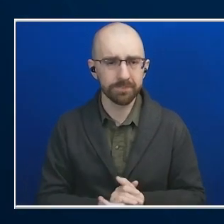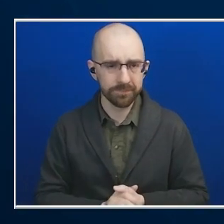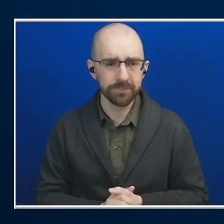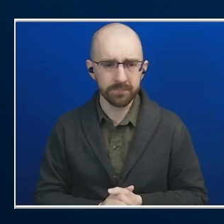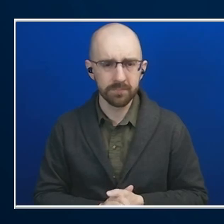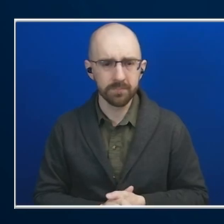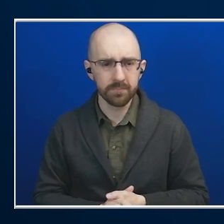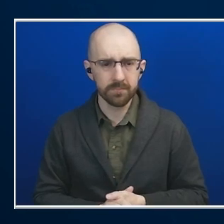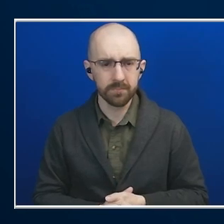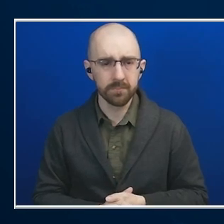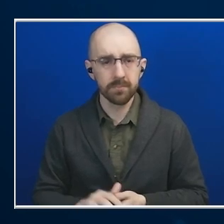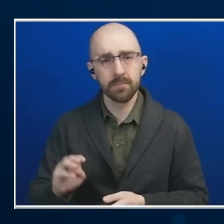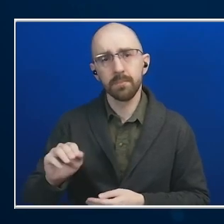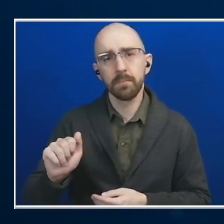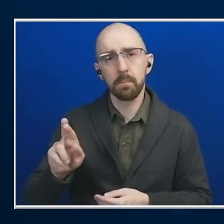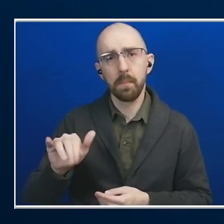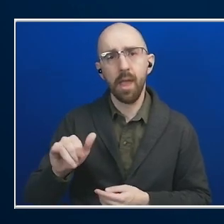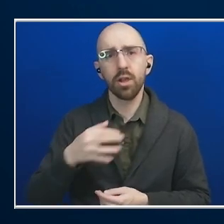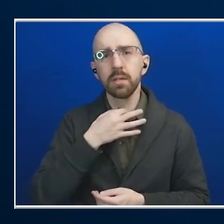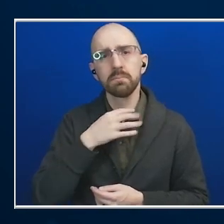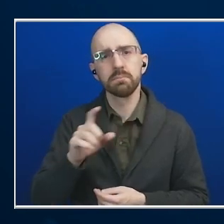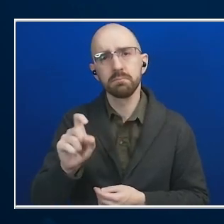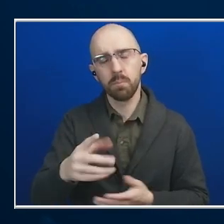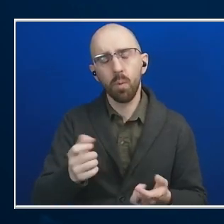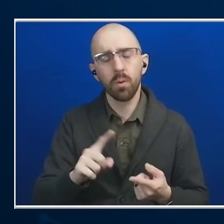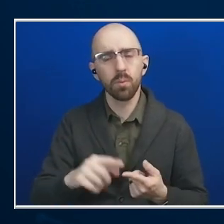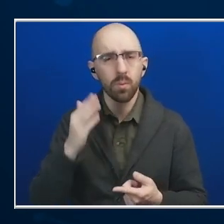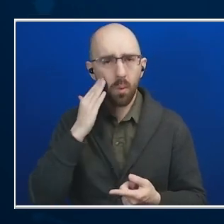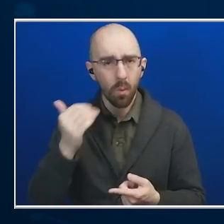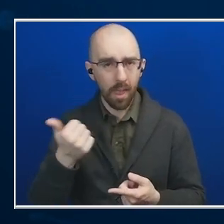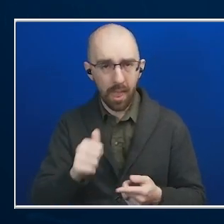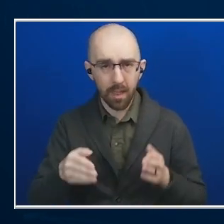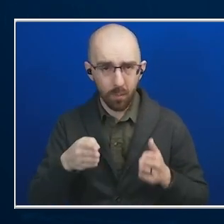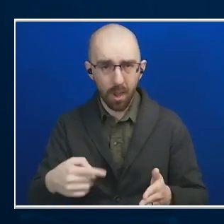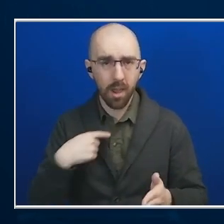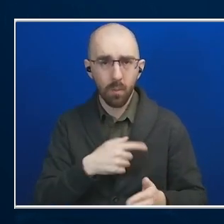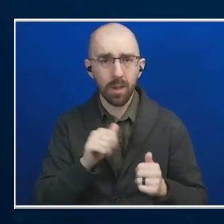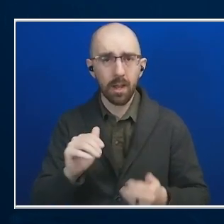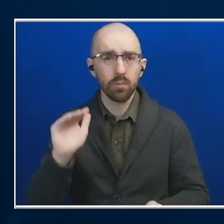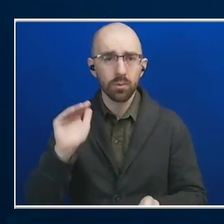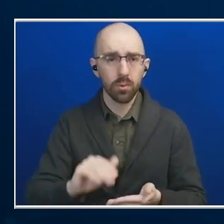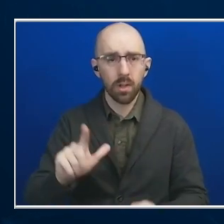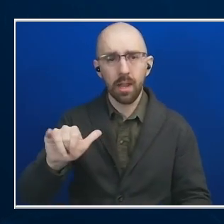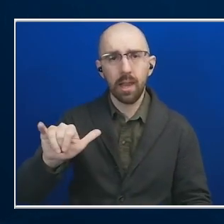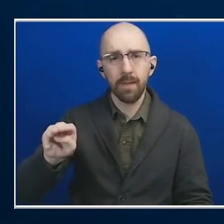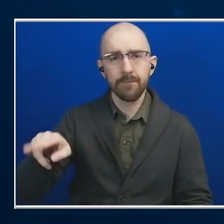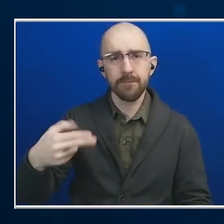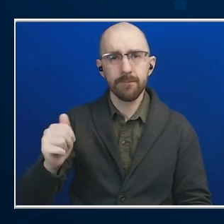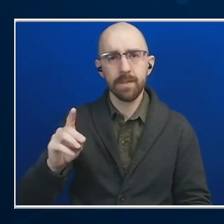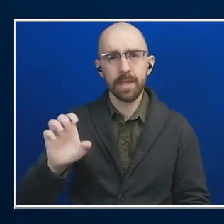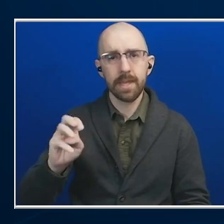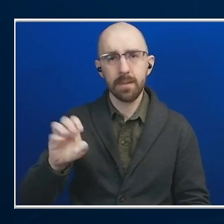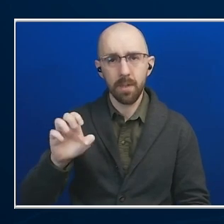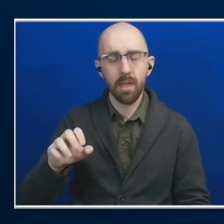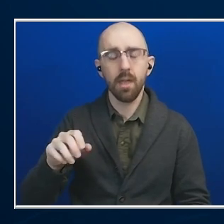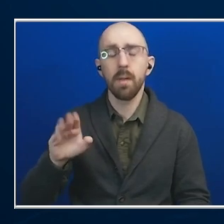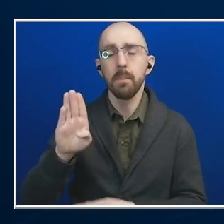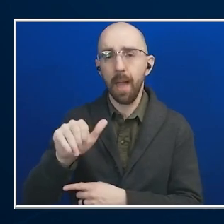Mary has a question. Mary wants to know if there's any way we can reduce lymphedema by not removing lymph nodes